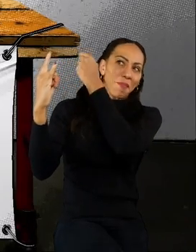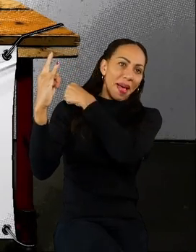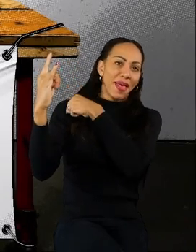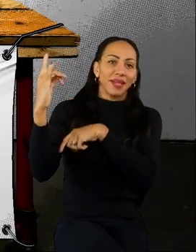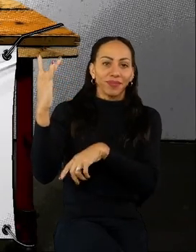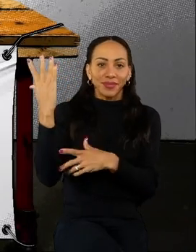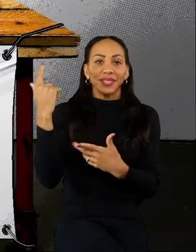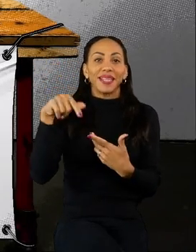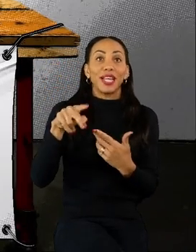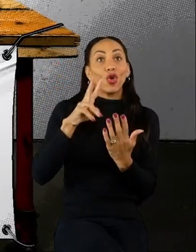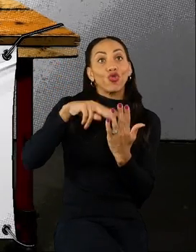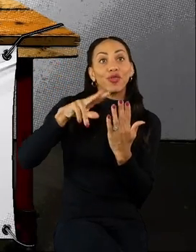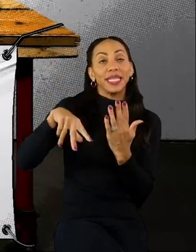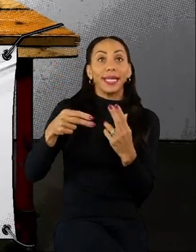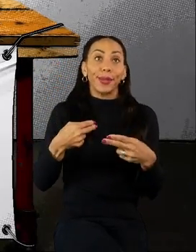so there you are,